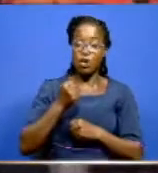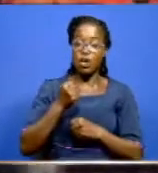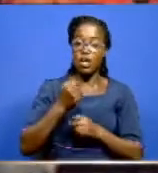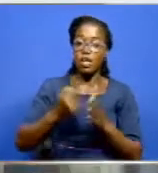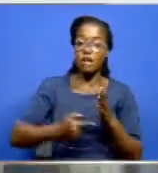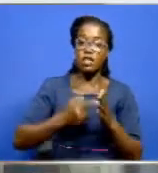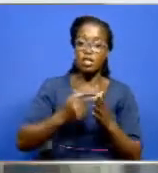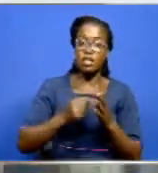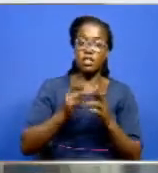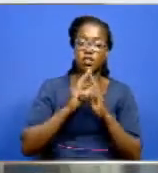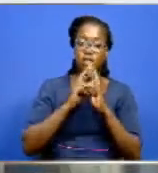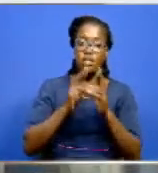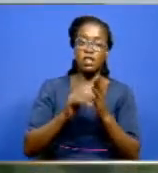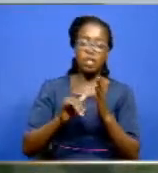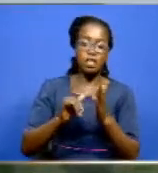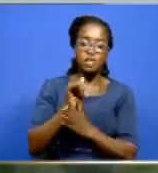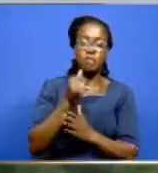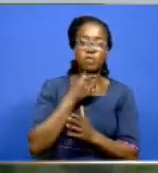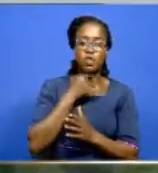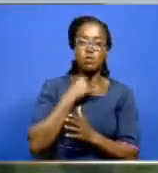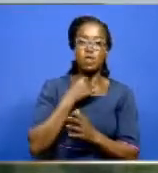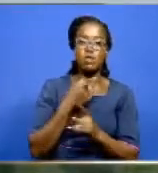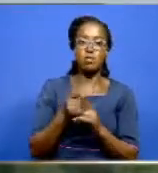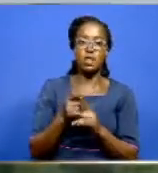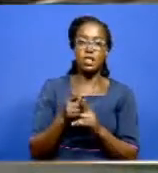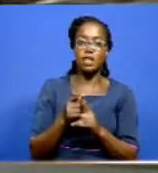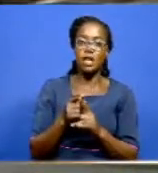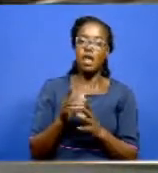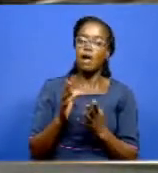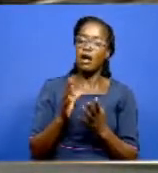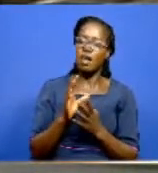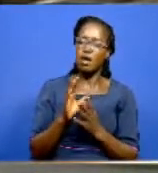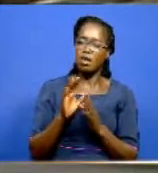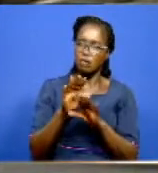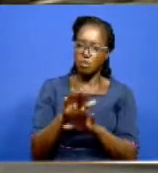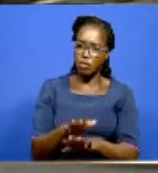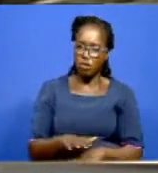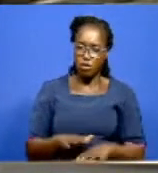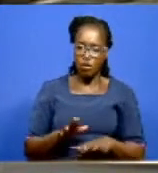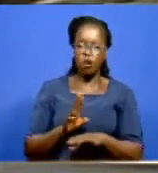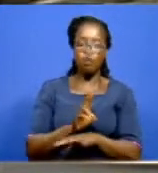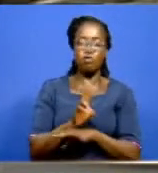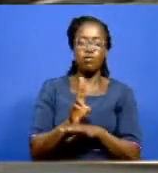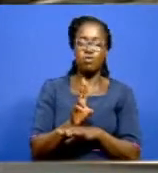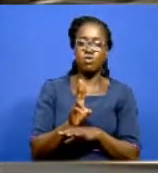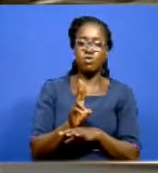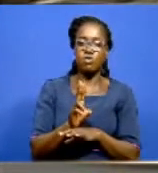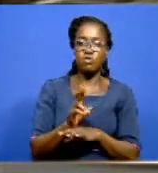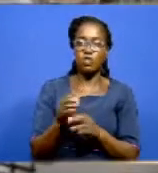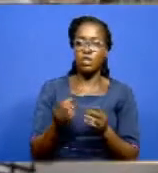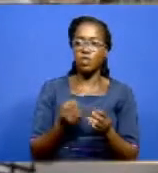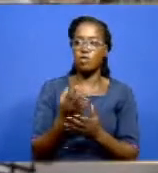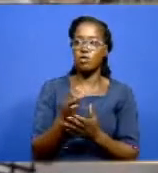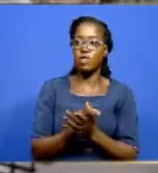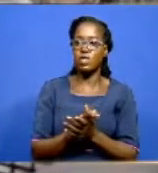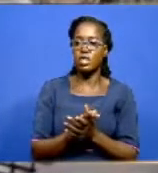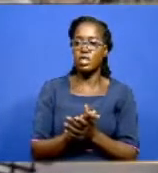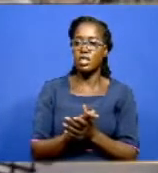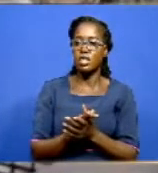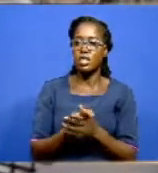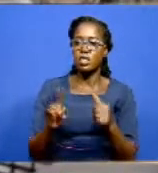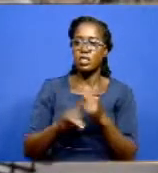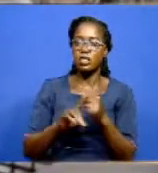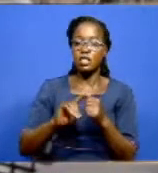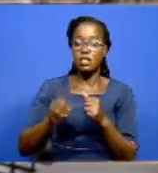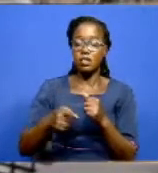output and export demand but a lagging consumer recovery. Meanwhile, Bitcoin consolidated around $60,000